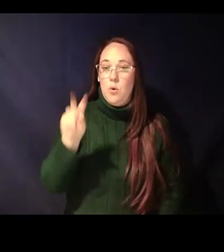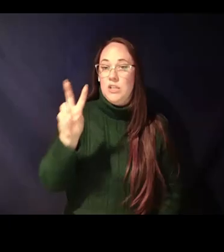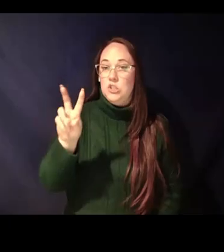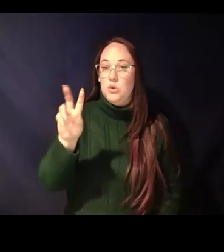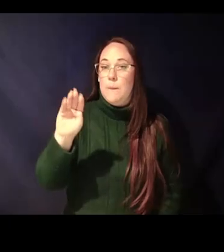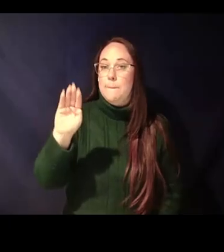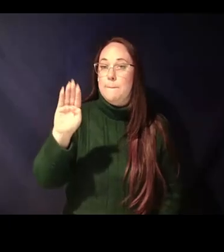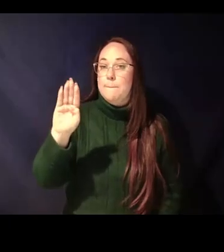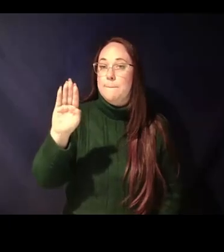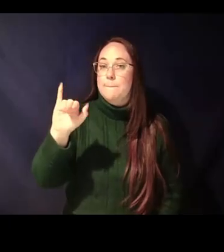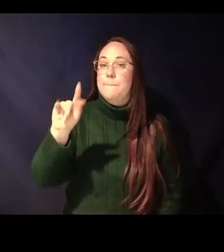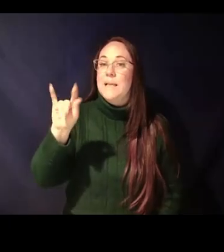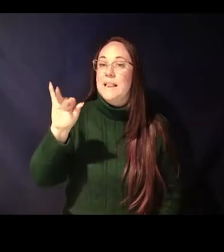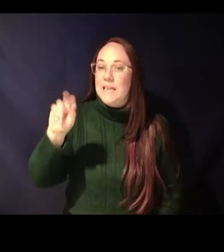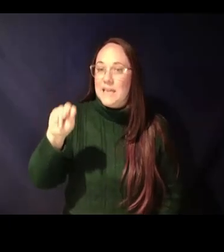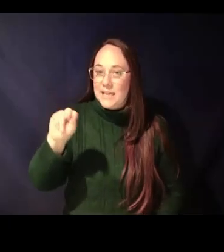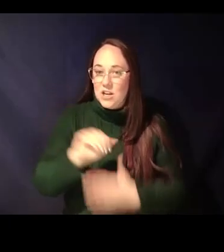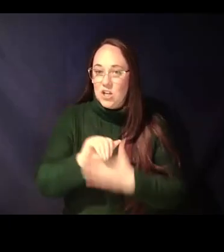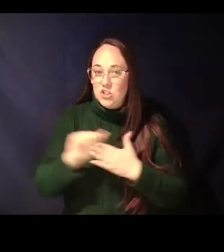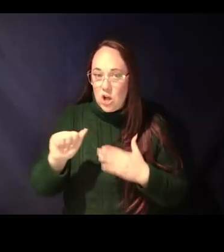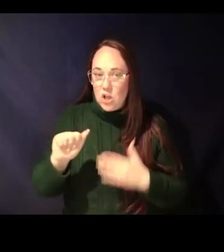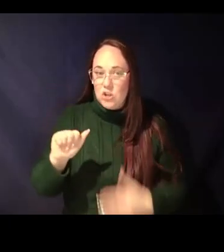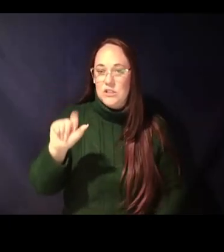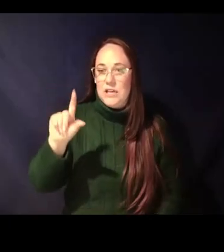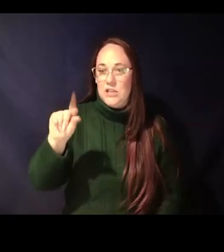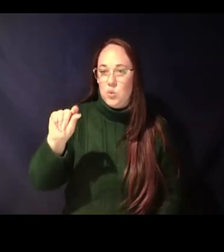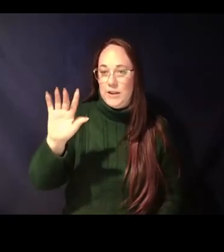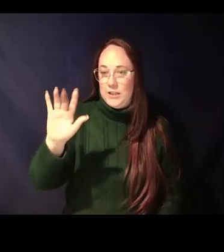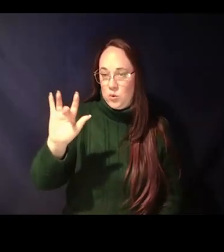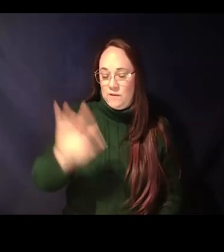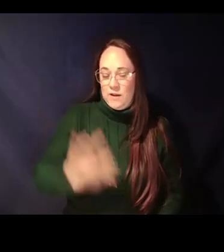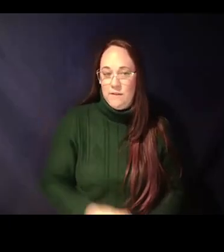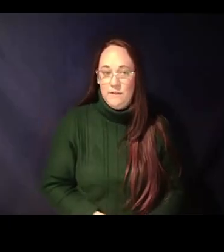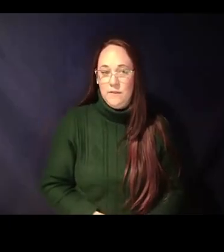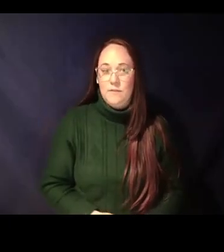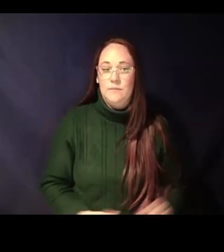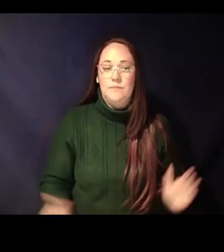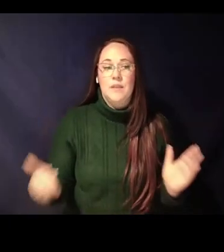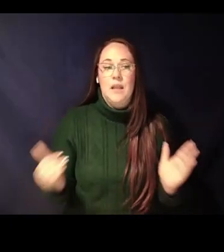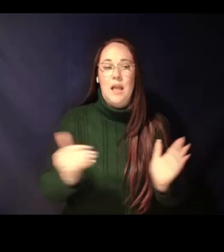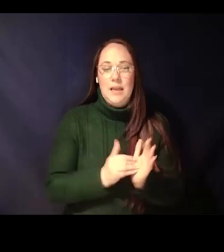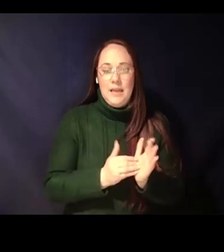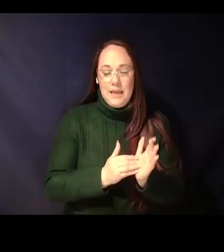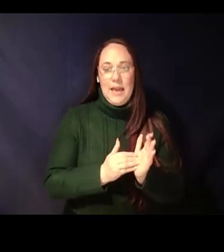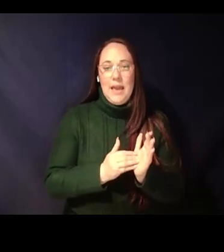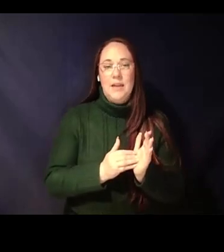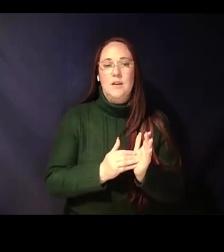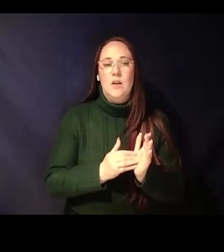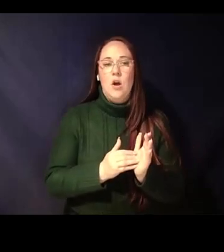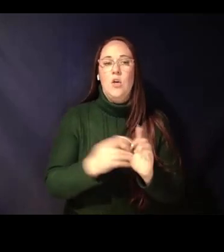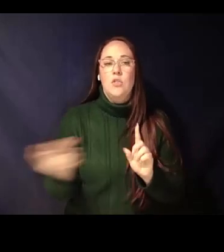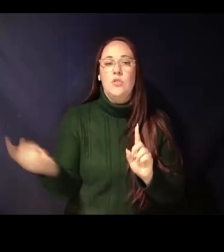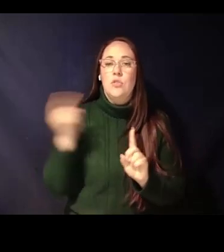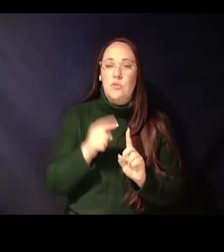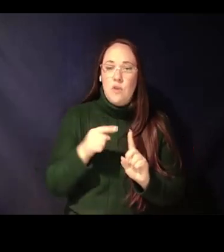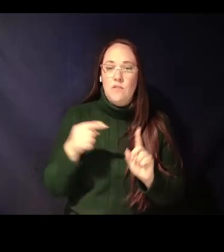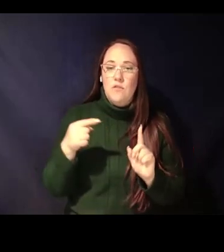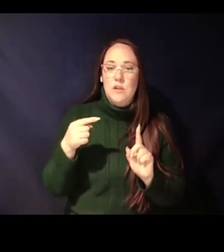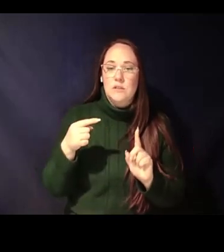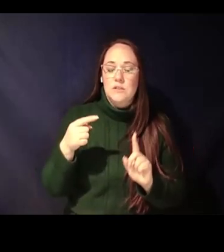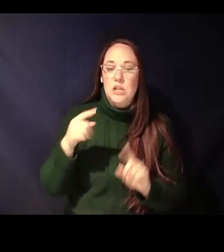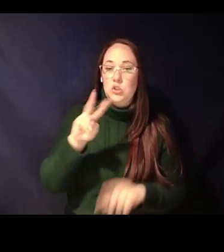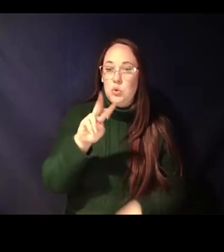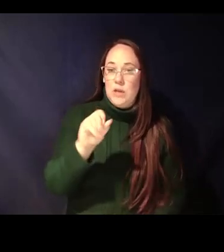in state fiscal year 2025. Again, to call a reference point, in 2019, it was